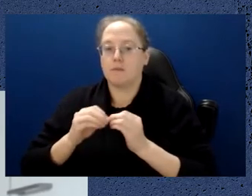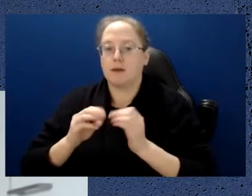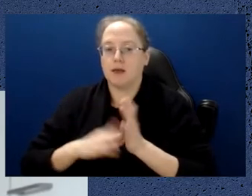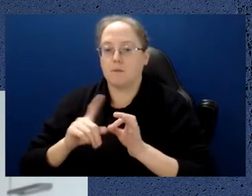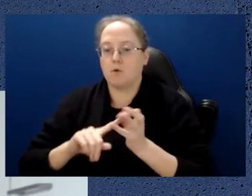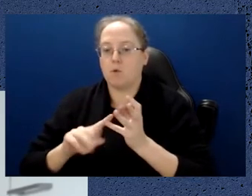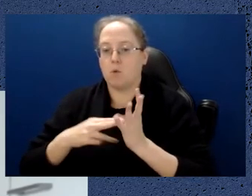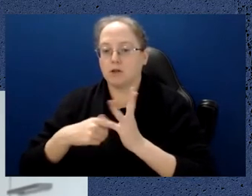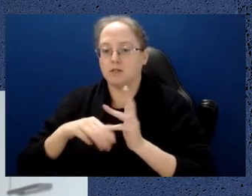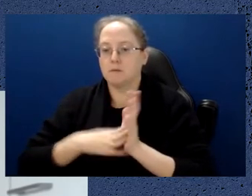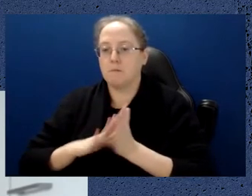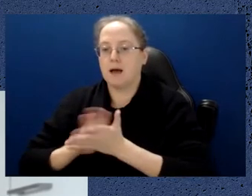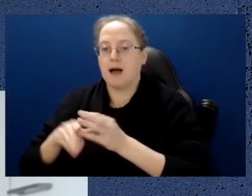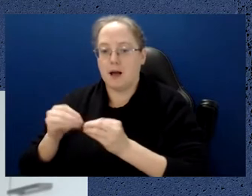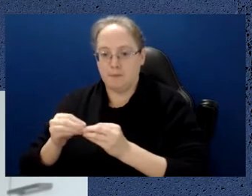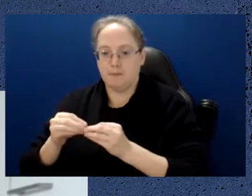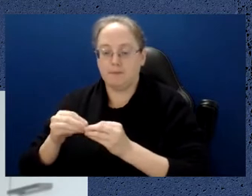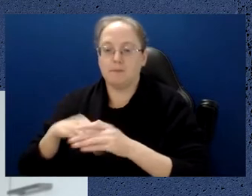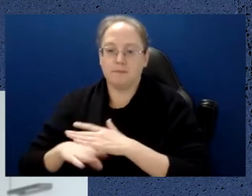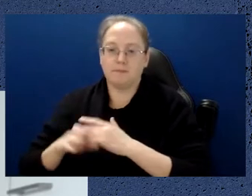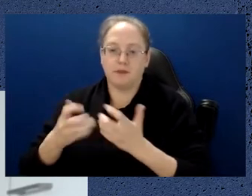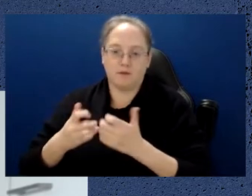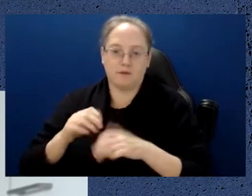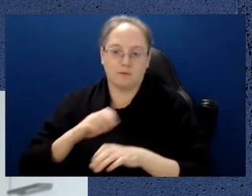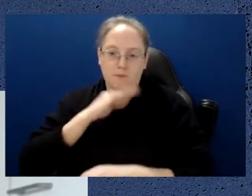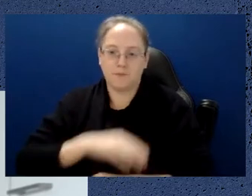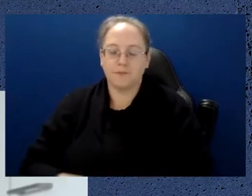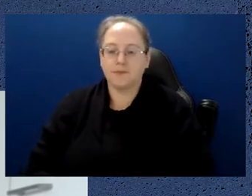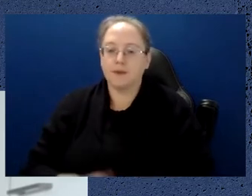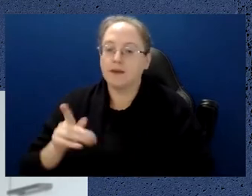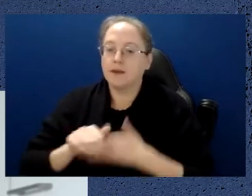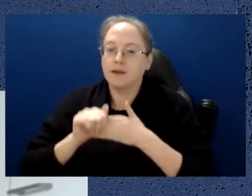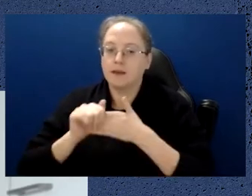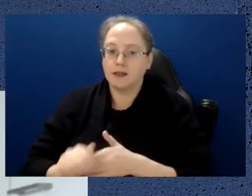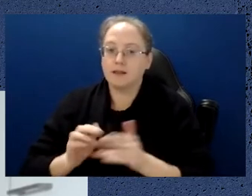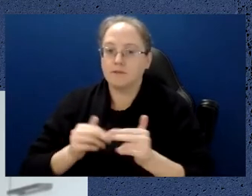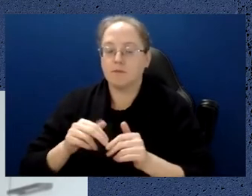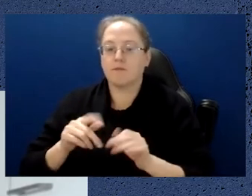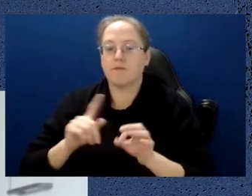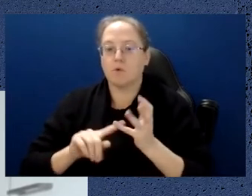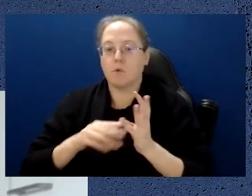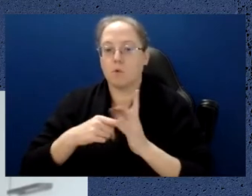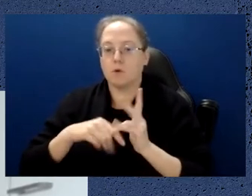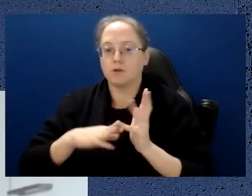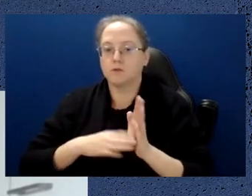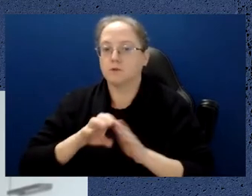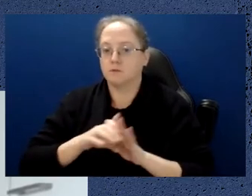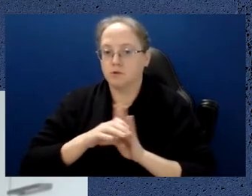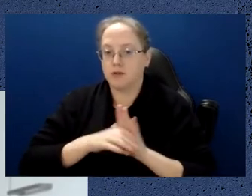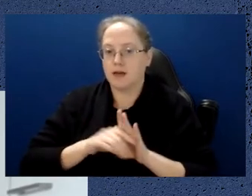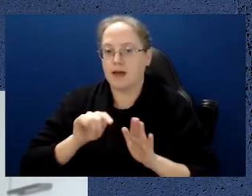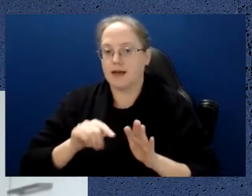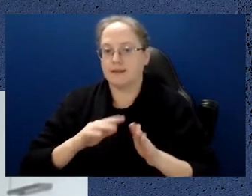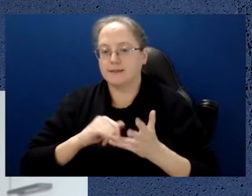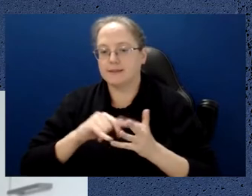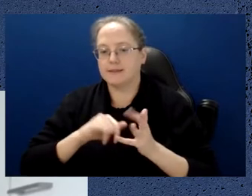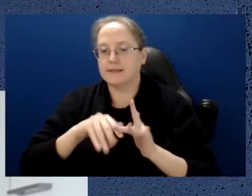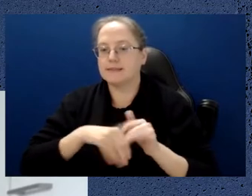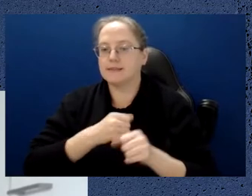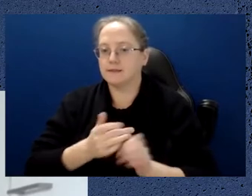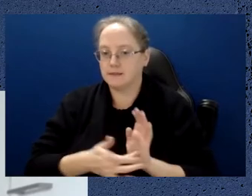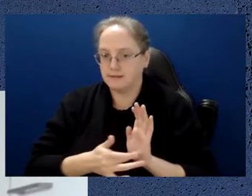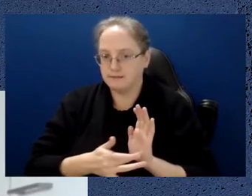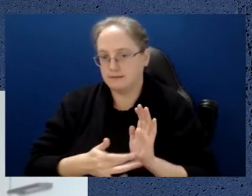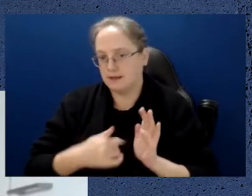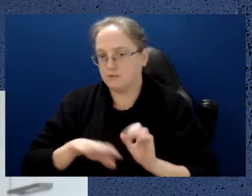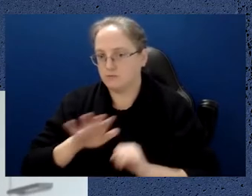Hub at the University of Melbourne. Lloyd is leading the development of quantum computer and sensing technology in Australia, and